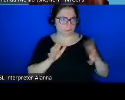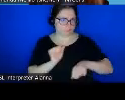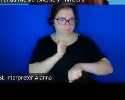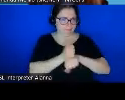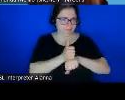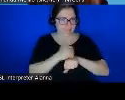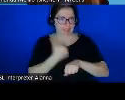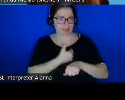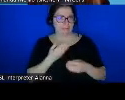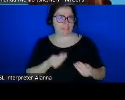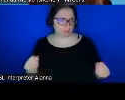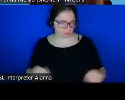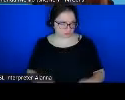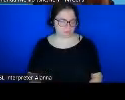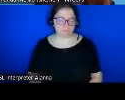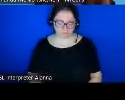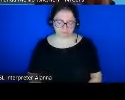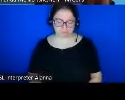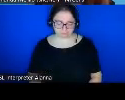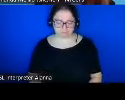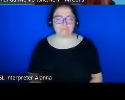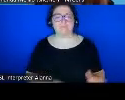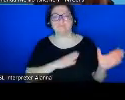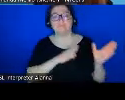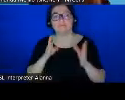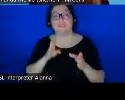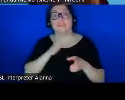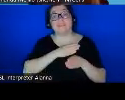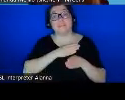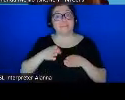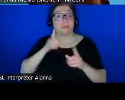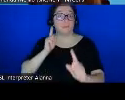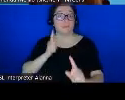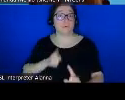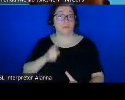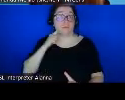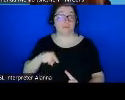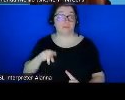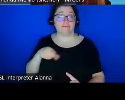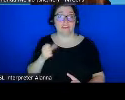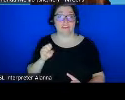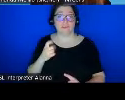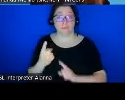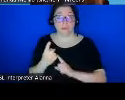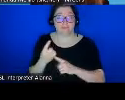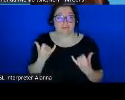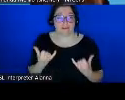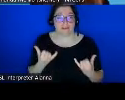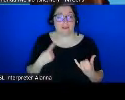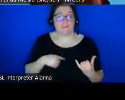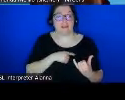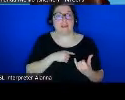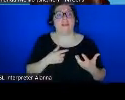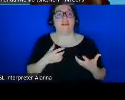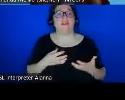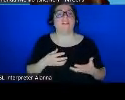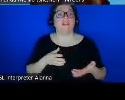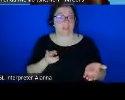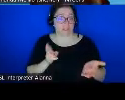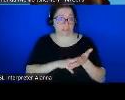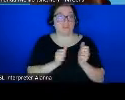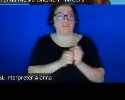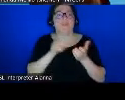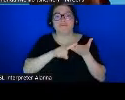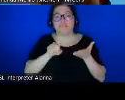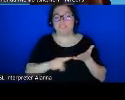and outreach uh our main goals of this phase so first off right now we are in the process of contracting with a research vendor